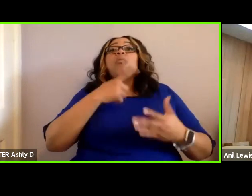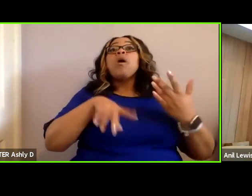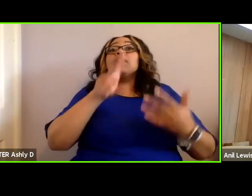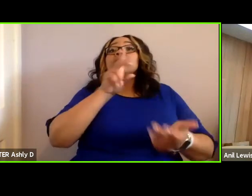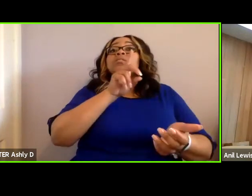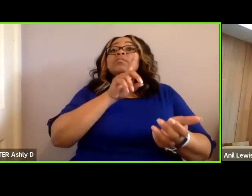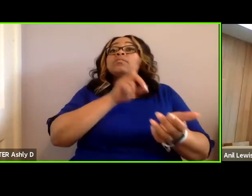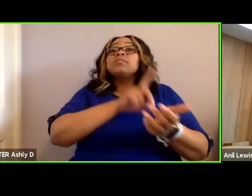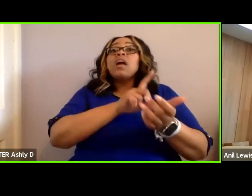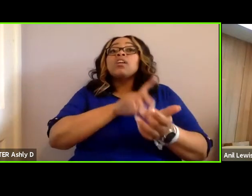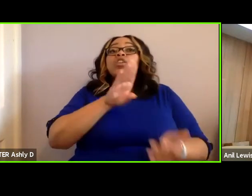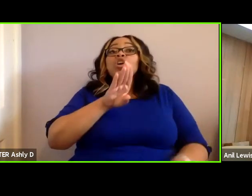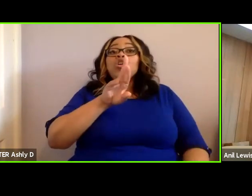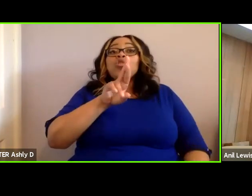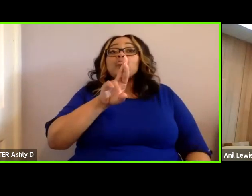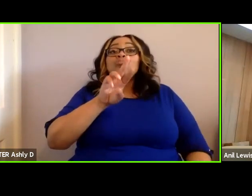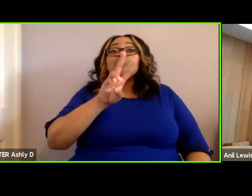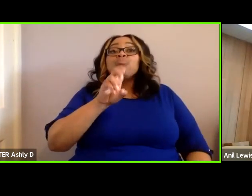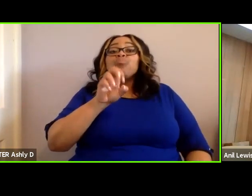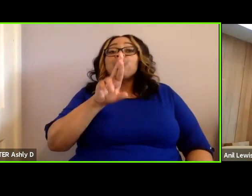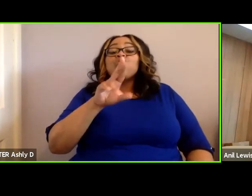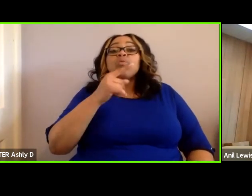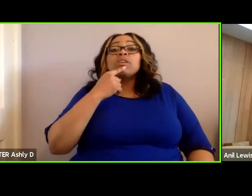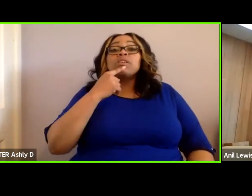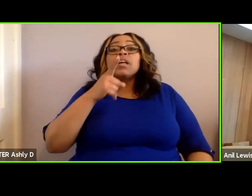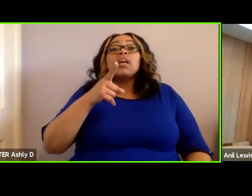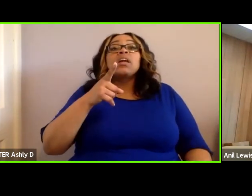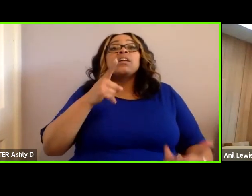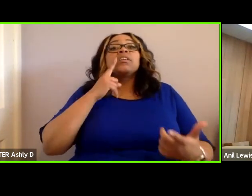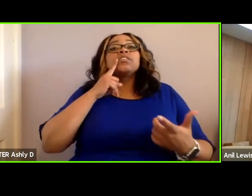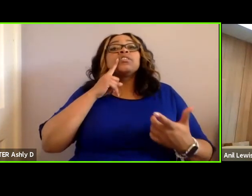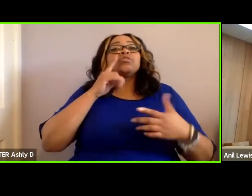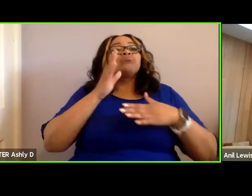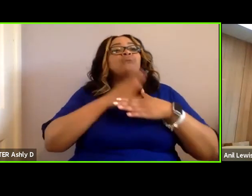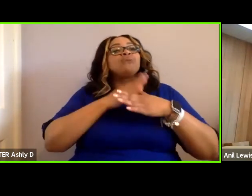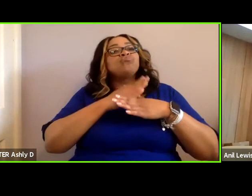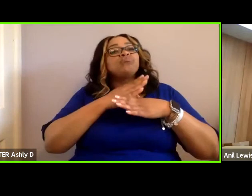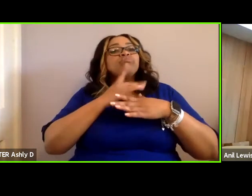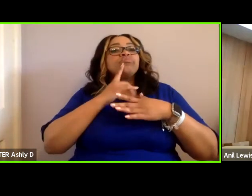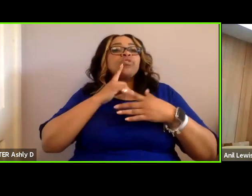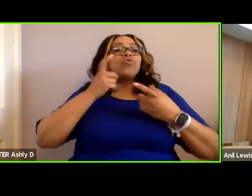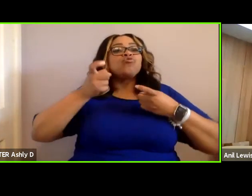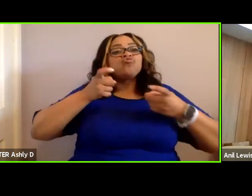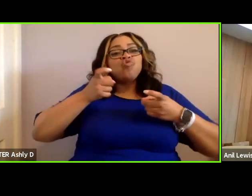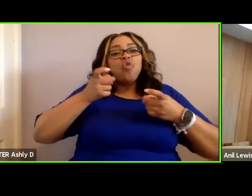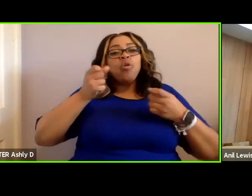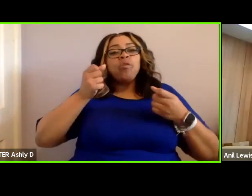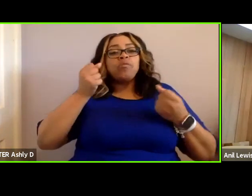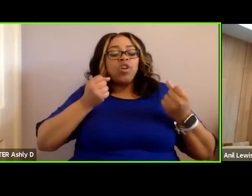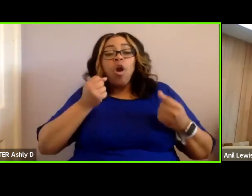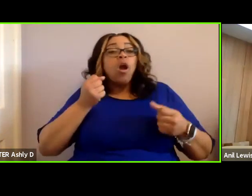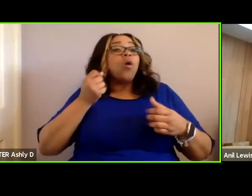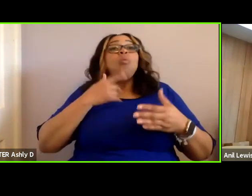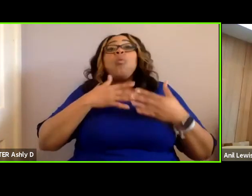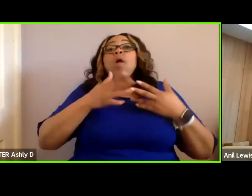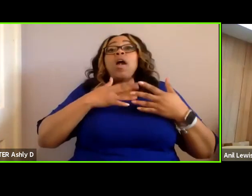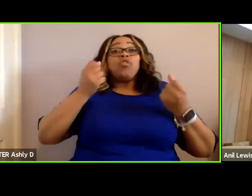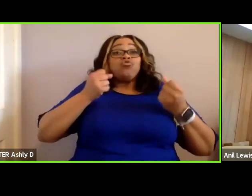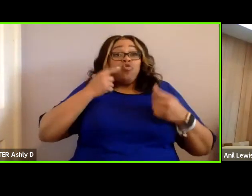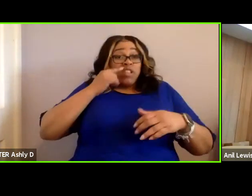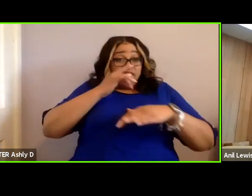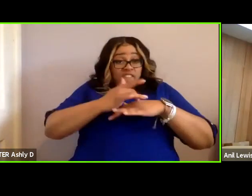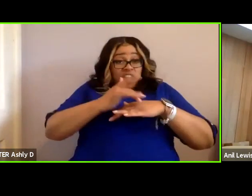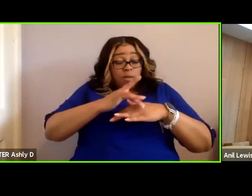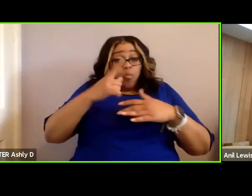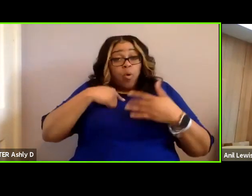is, I guess, interpreted as degrees of control of the vehicle, but whatever control is available, the thing that we've